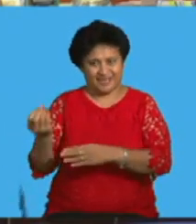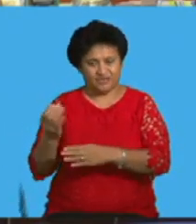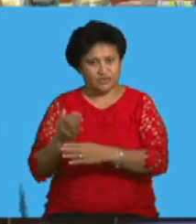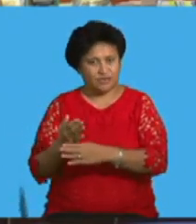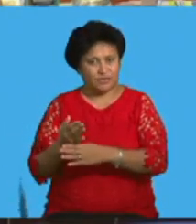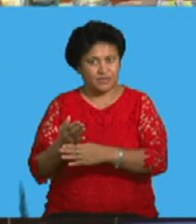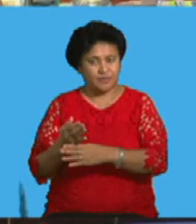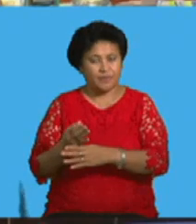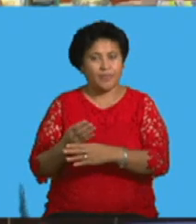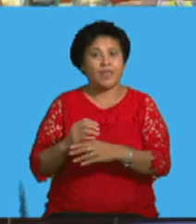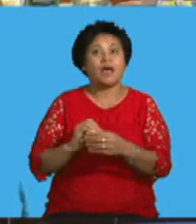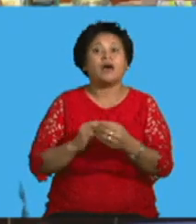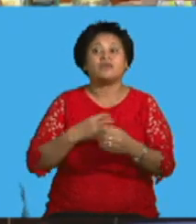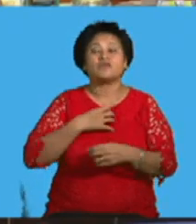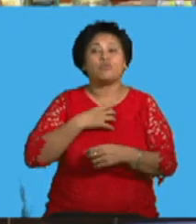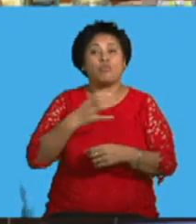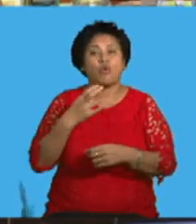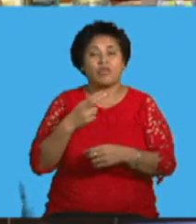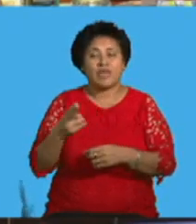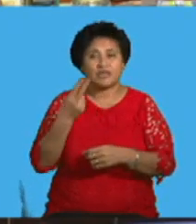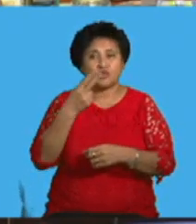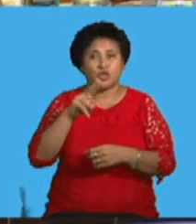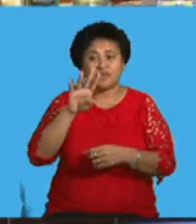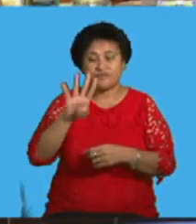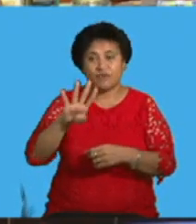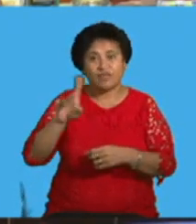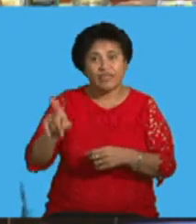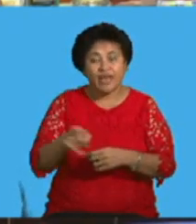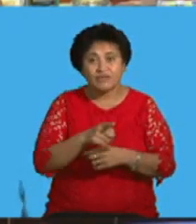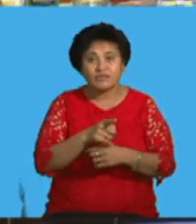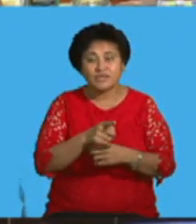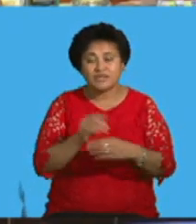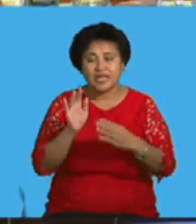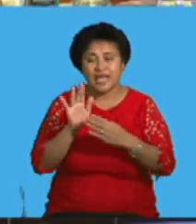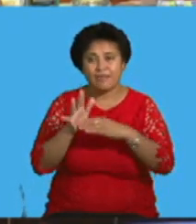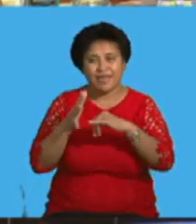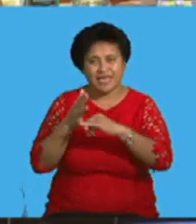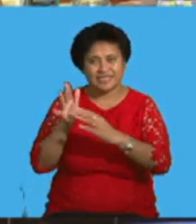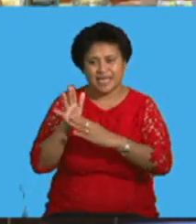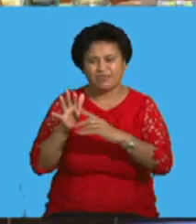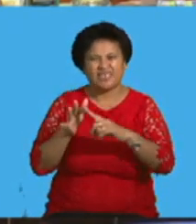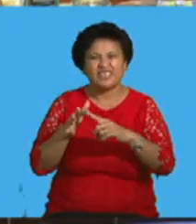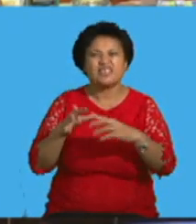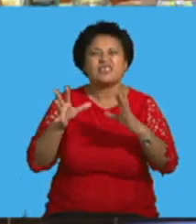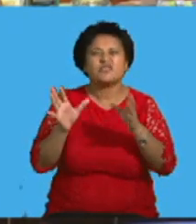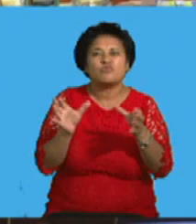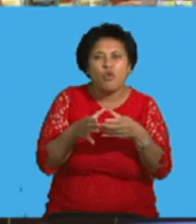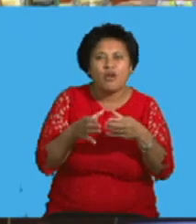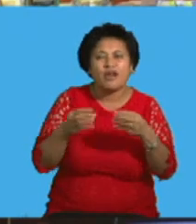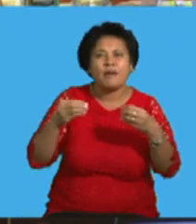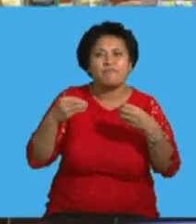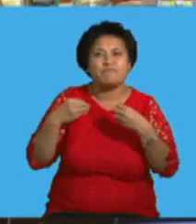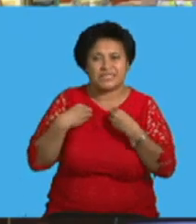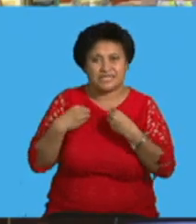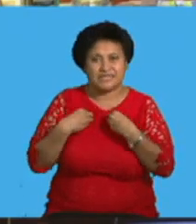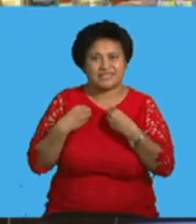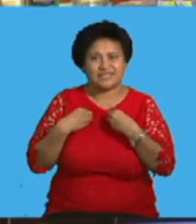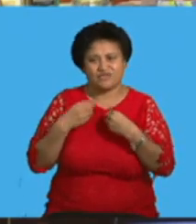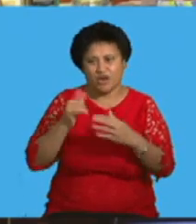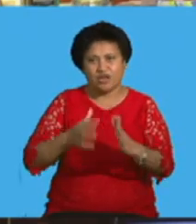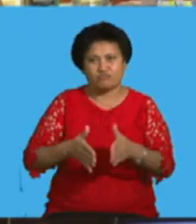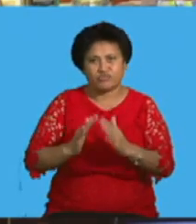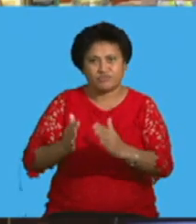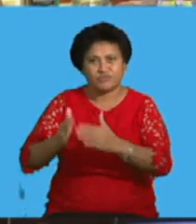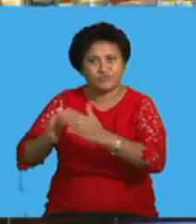There are over 24,000 formally registered MSMEs in Fiji. And through various